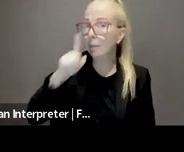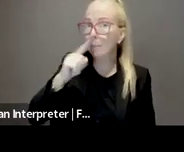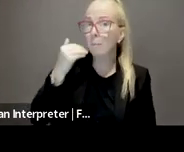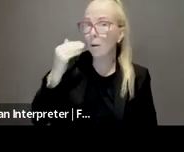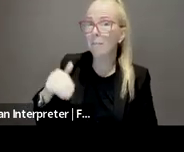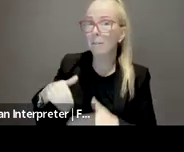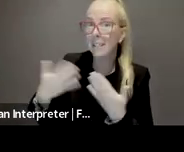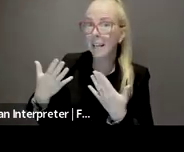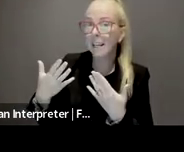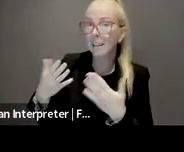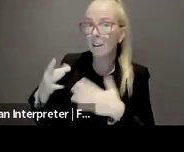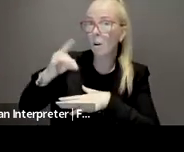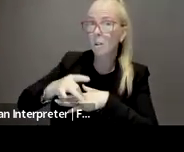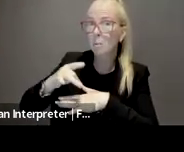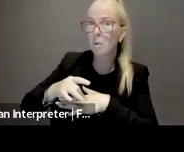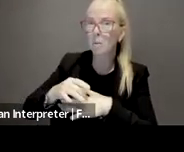the 15 that die.